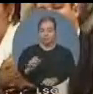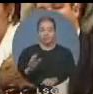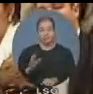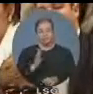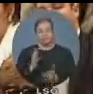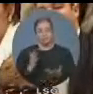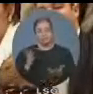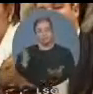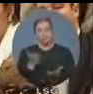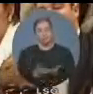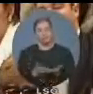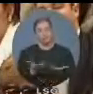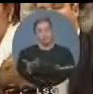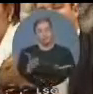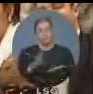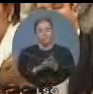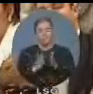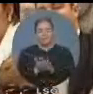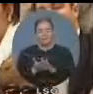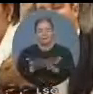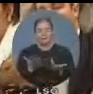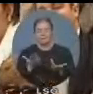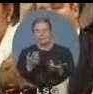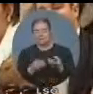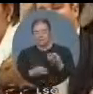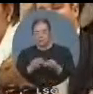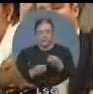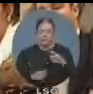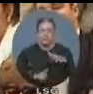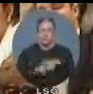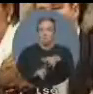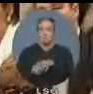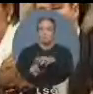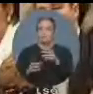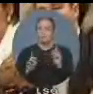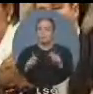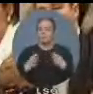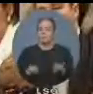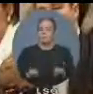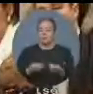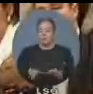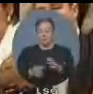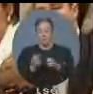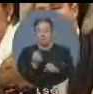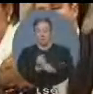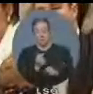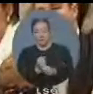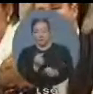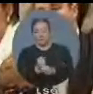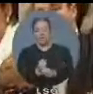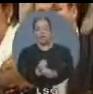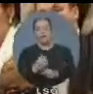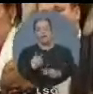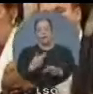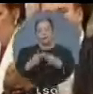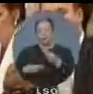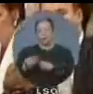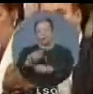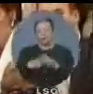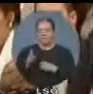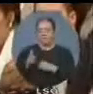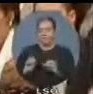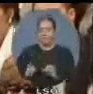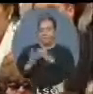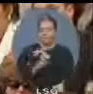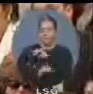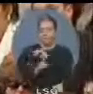to make sure is that when we lose jobs, this economy creates jobs. Since this Government has been in office, since the Minister of Finance has been in this